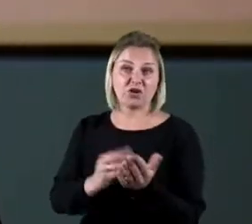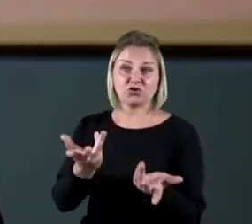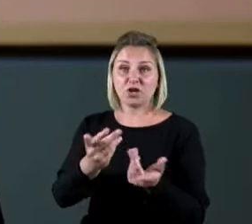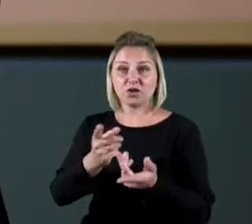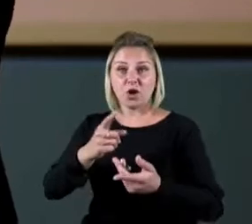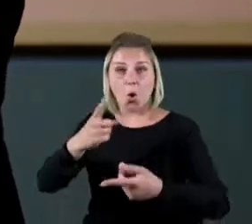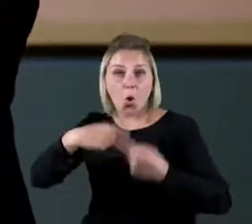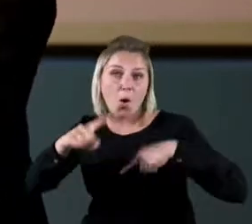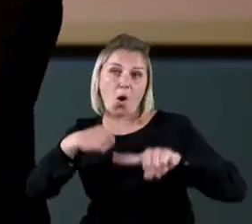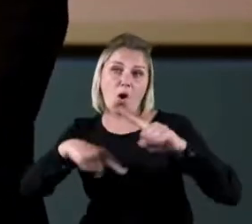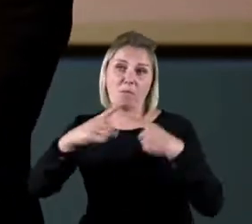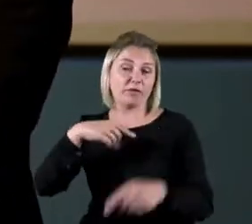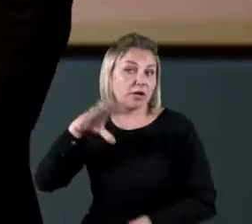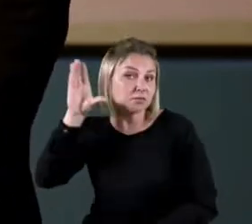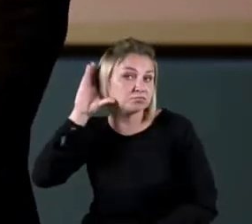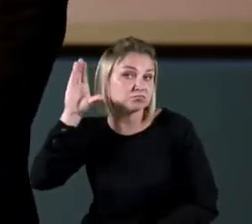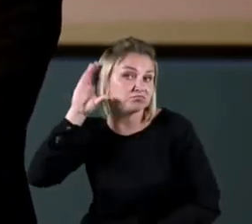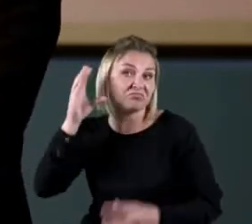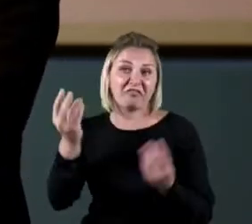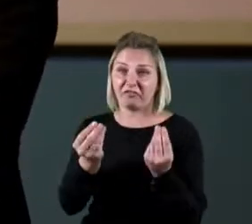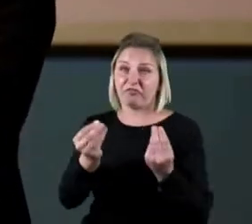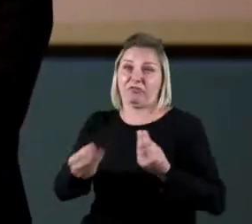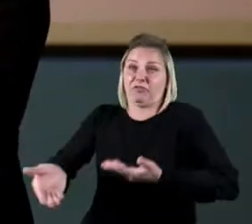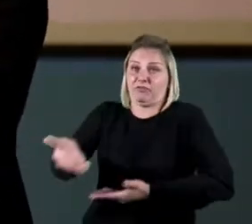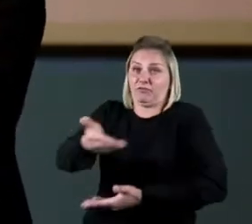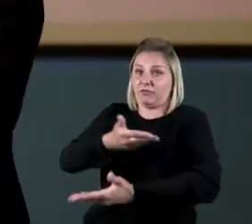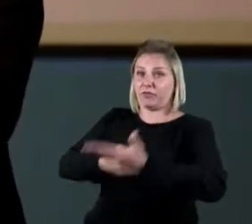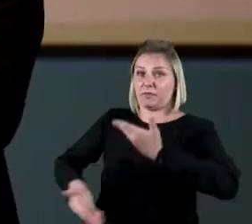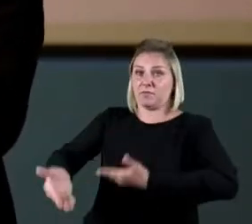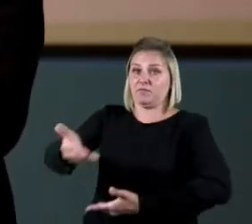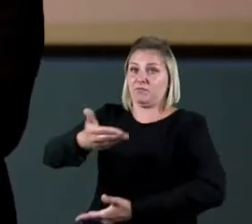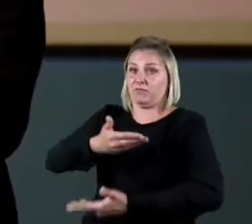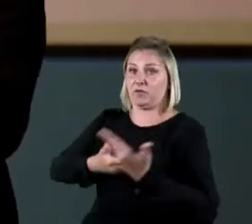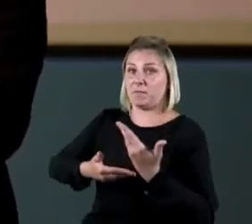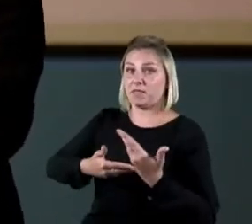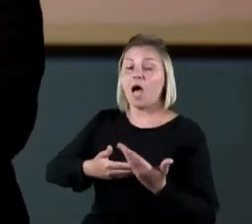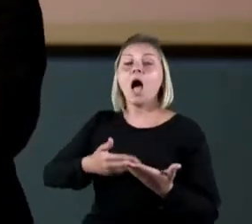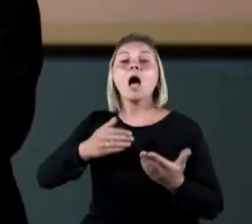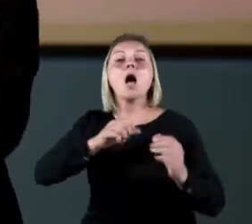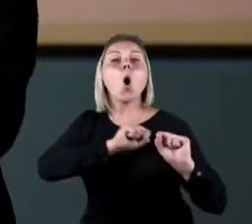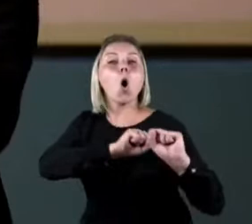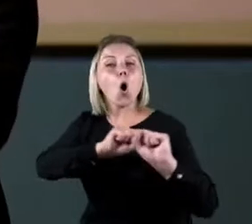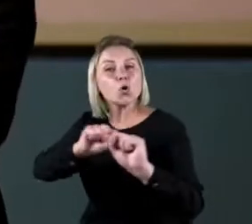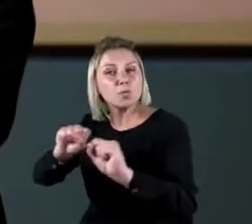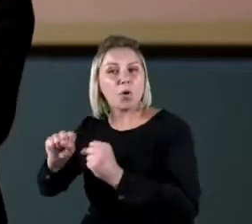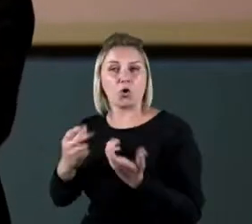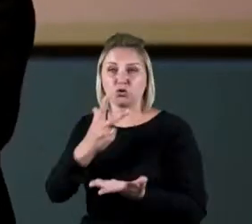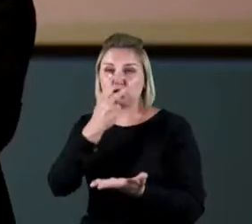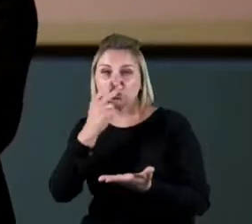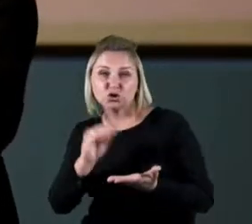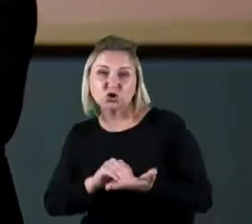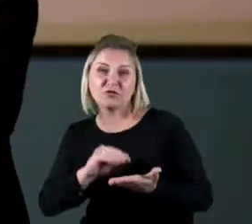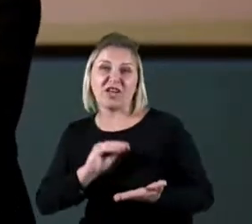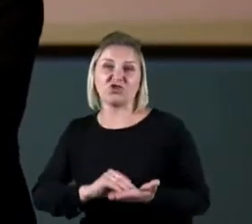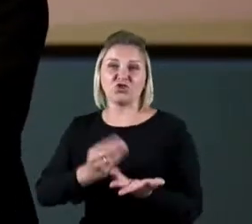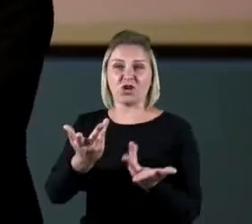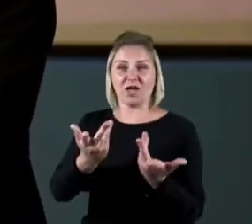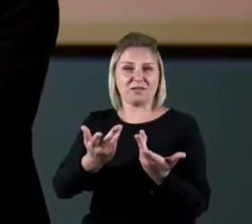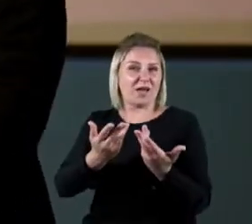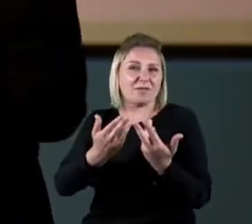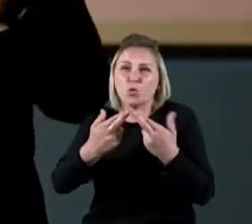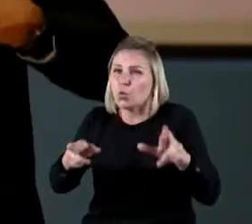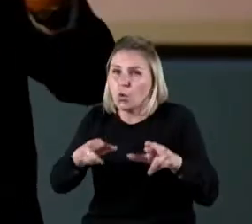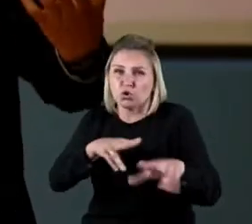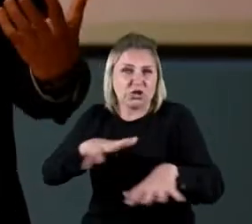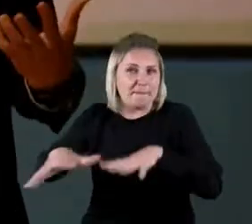opportunity that is beautiful here when we talk about resilience experiences and practices in the corridors, in the different settings that we